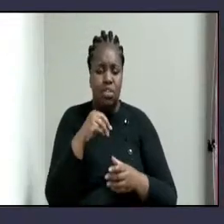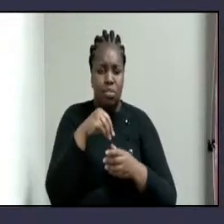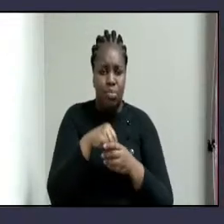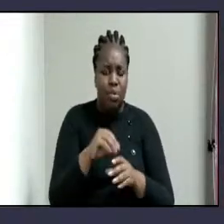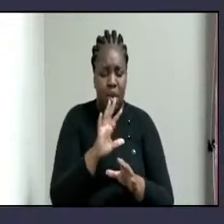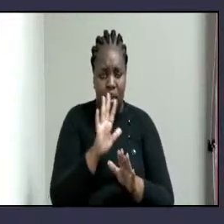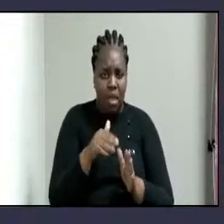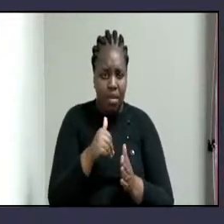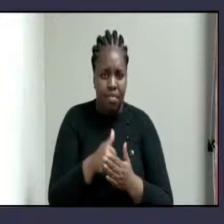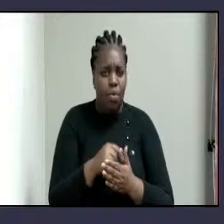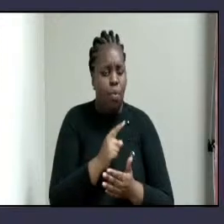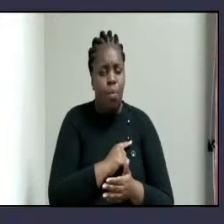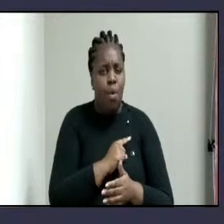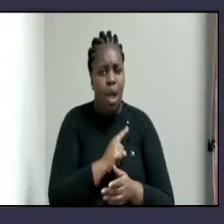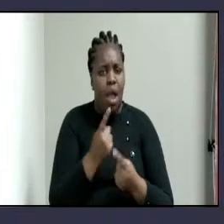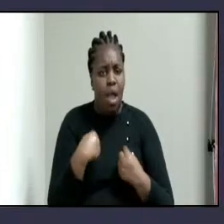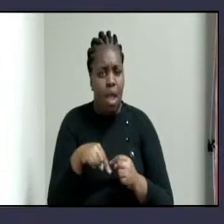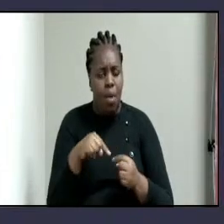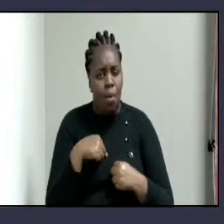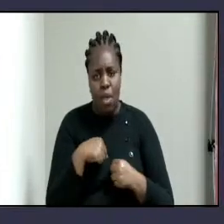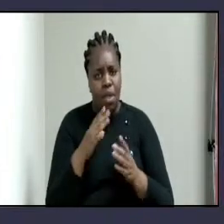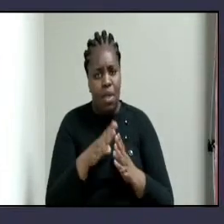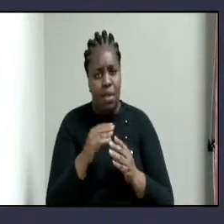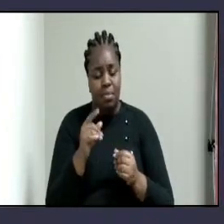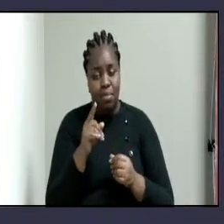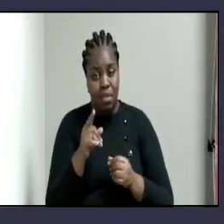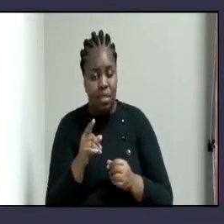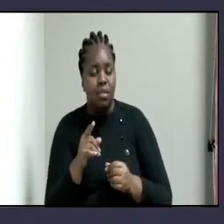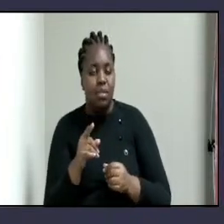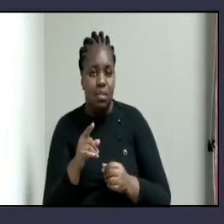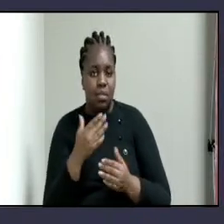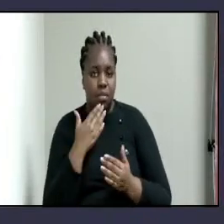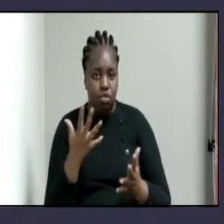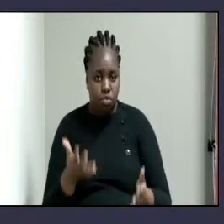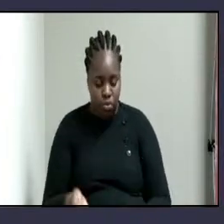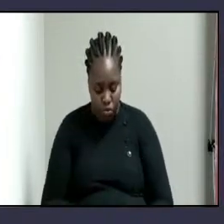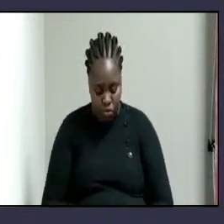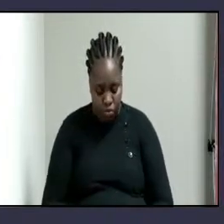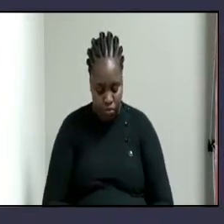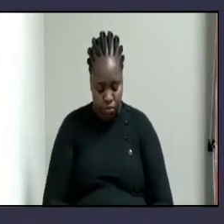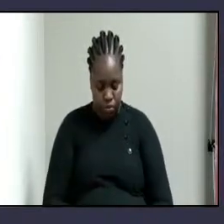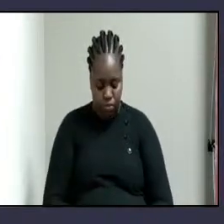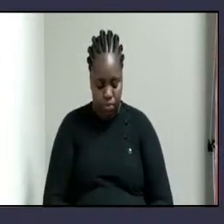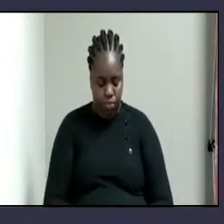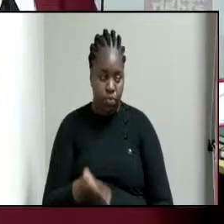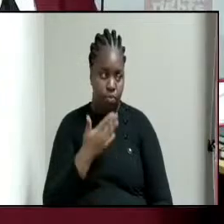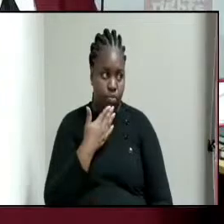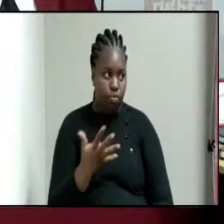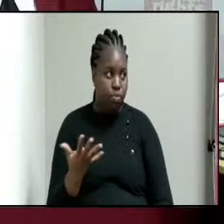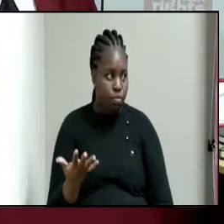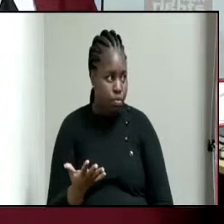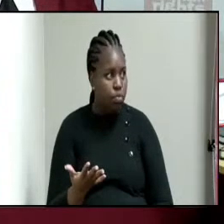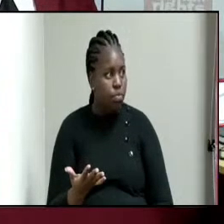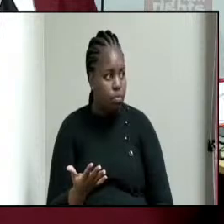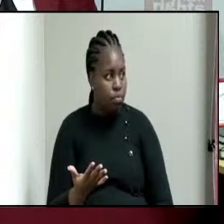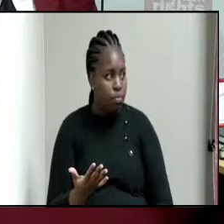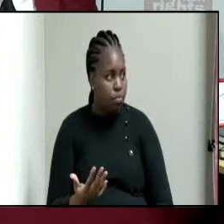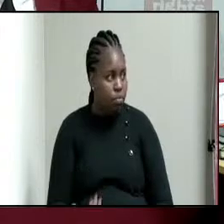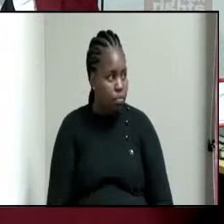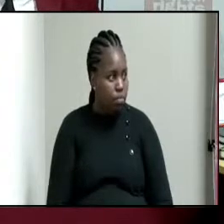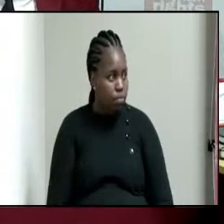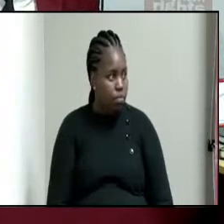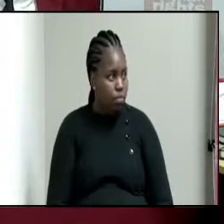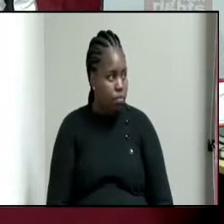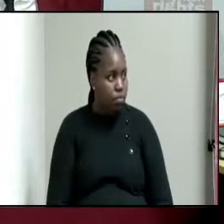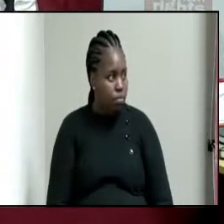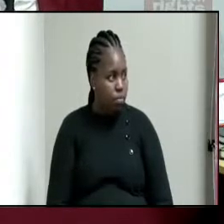these things as to why we may end up in this dilemma, Doc, as it were. Thank you so much. Thank you, Dr. Ndlovu. I'll pause there and potentially